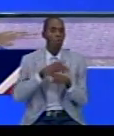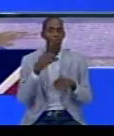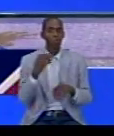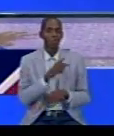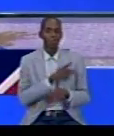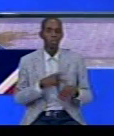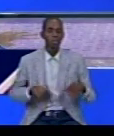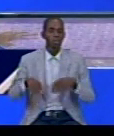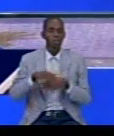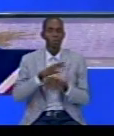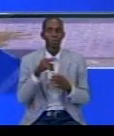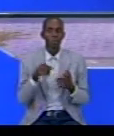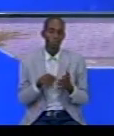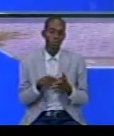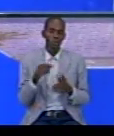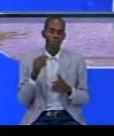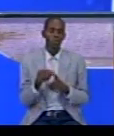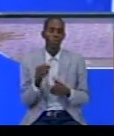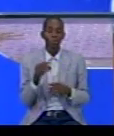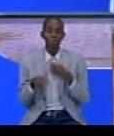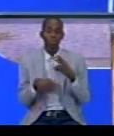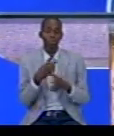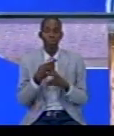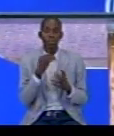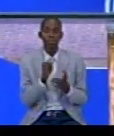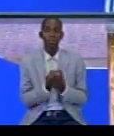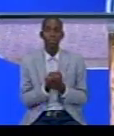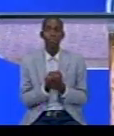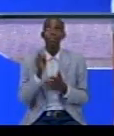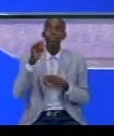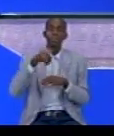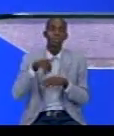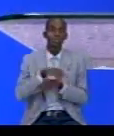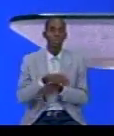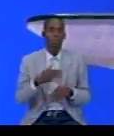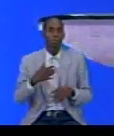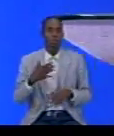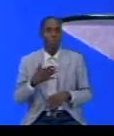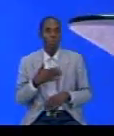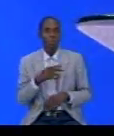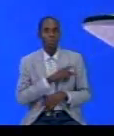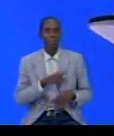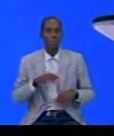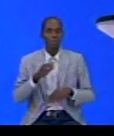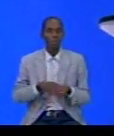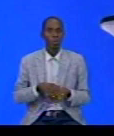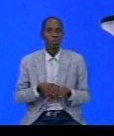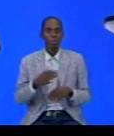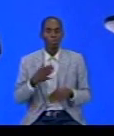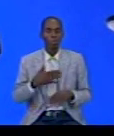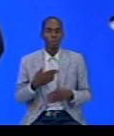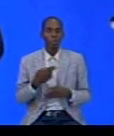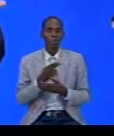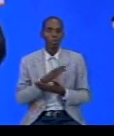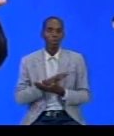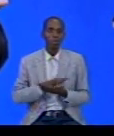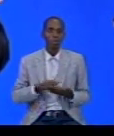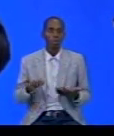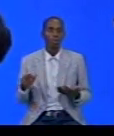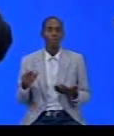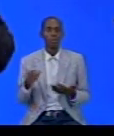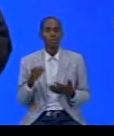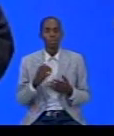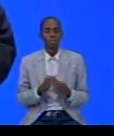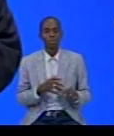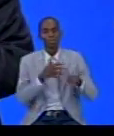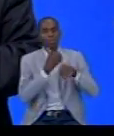says, I set my king. That's his only begotten son. Yet have I set my king upon my